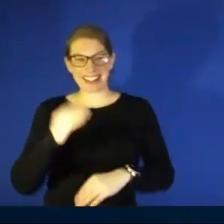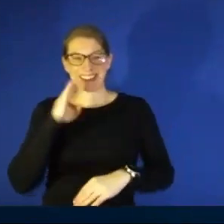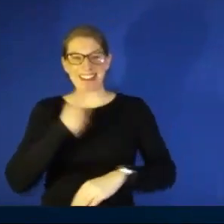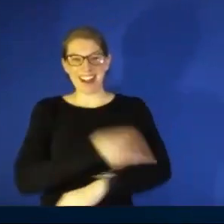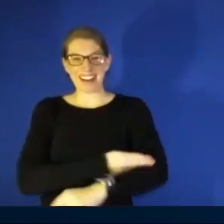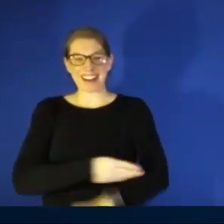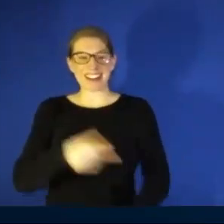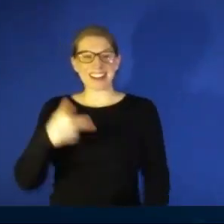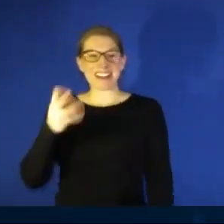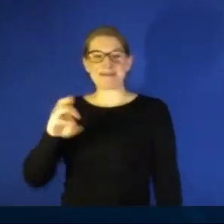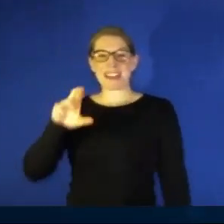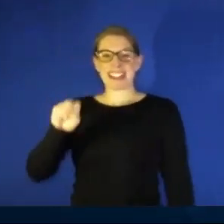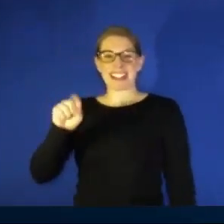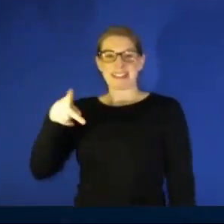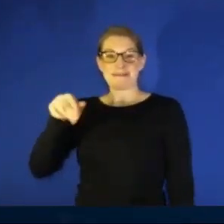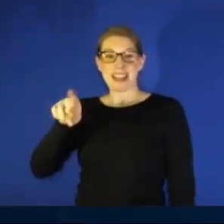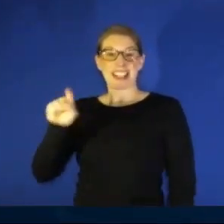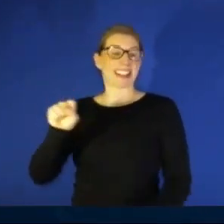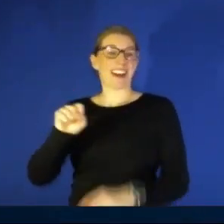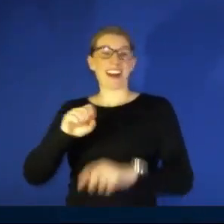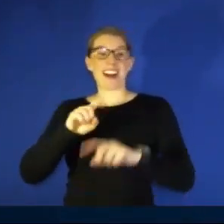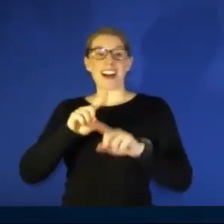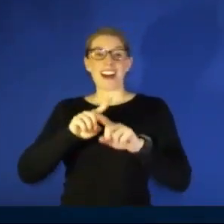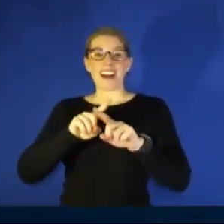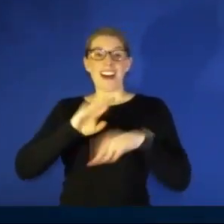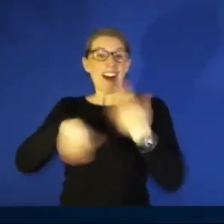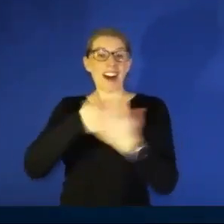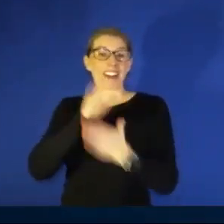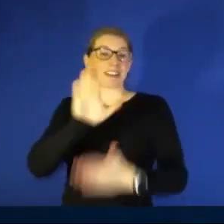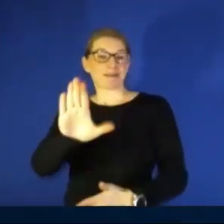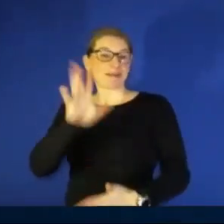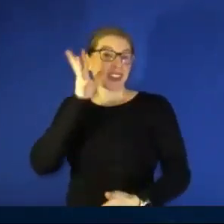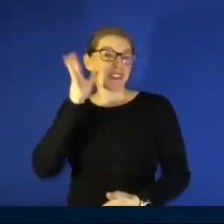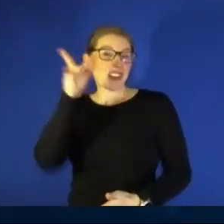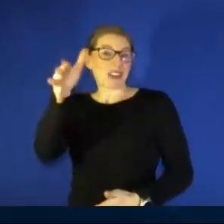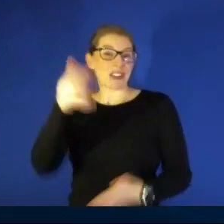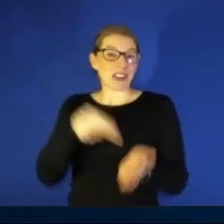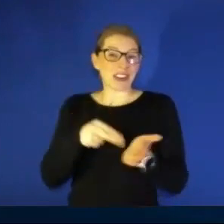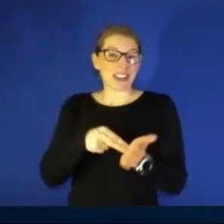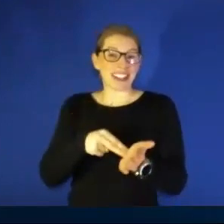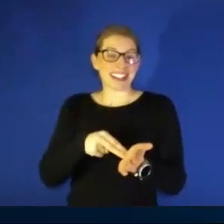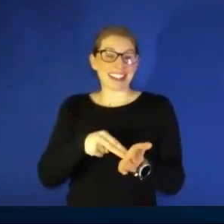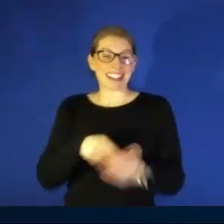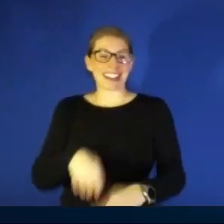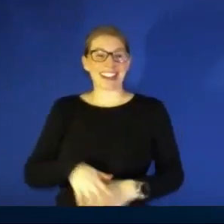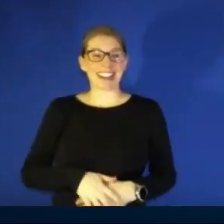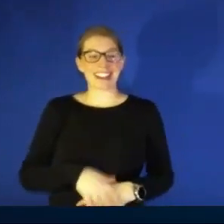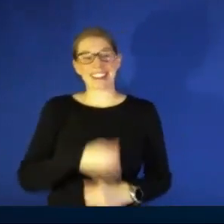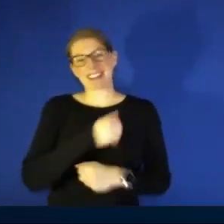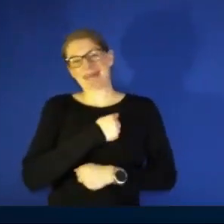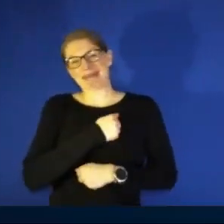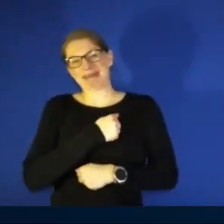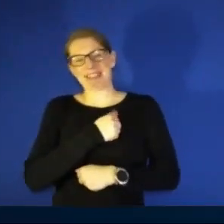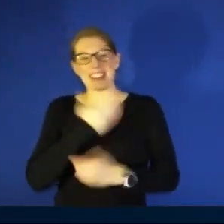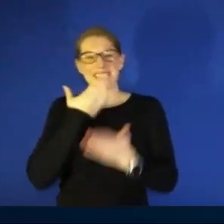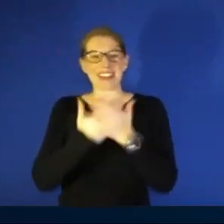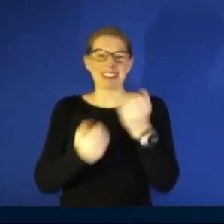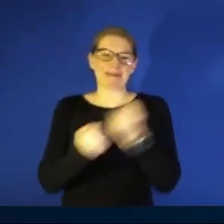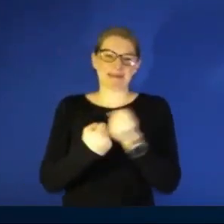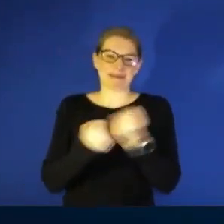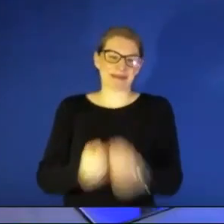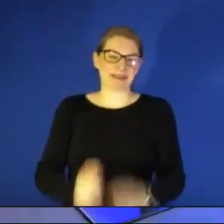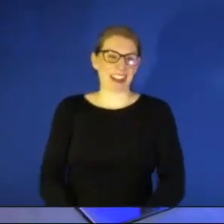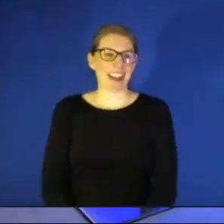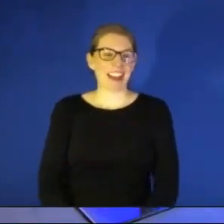all of her future nurses who are watching this morning. Yes. I love a good shout out. Okay, we'll check back in just a couple